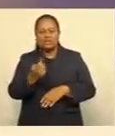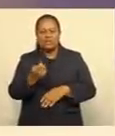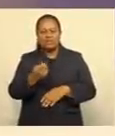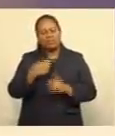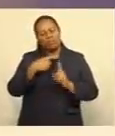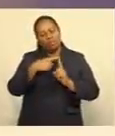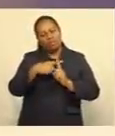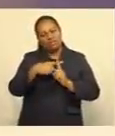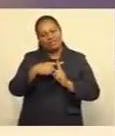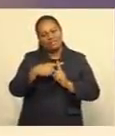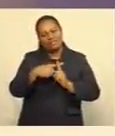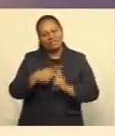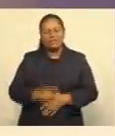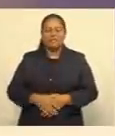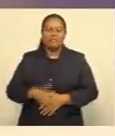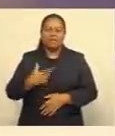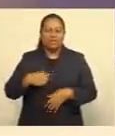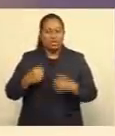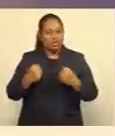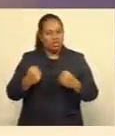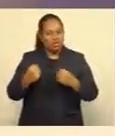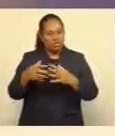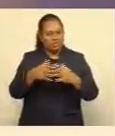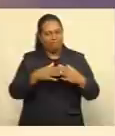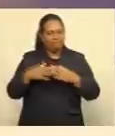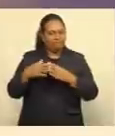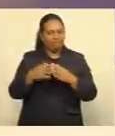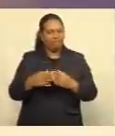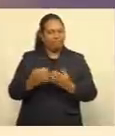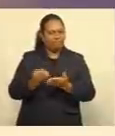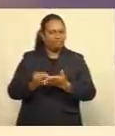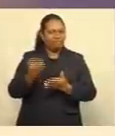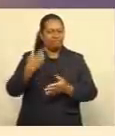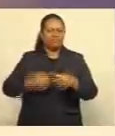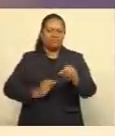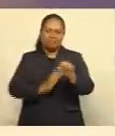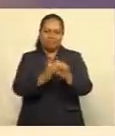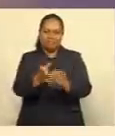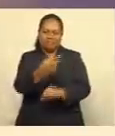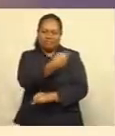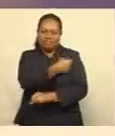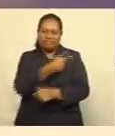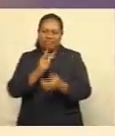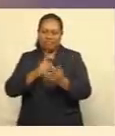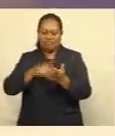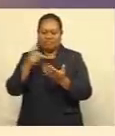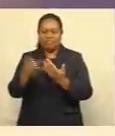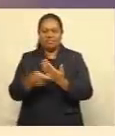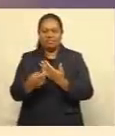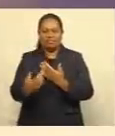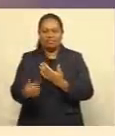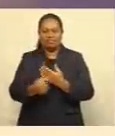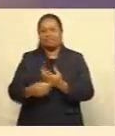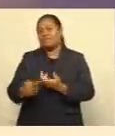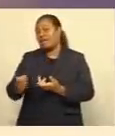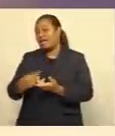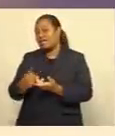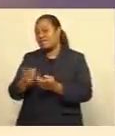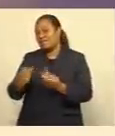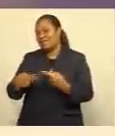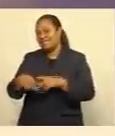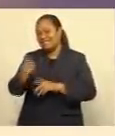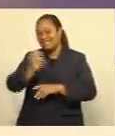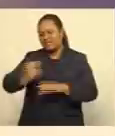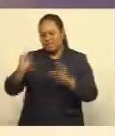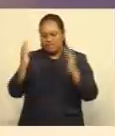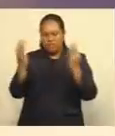positive due to a strong US economy and the coronavirus vaccination program. Elsewhere, the euro is in focus